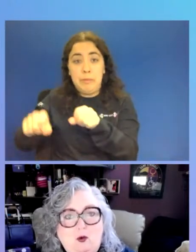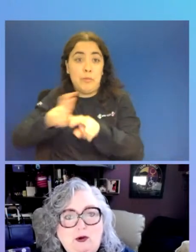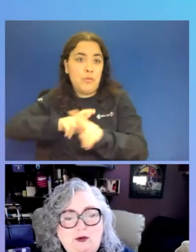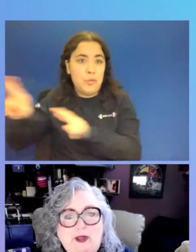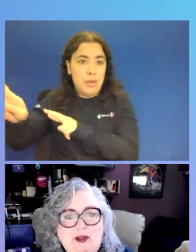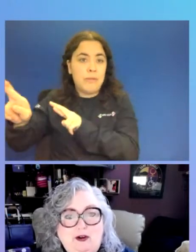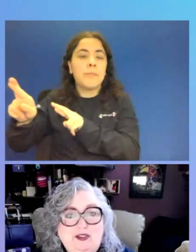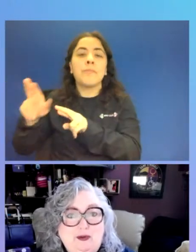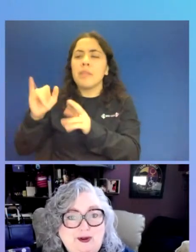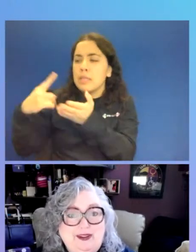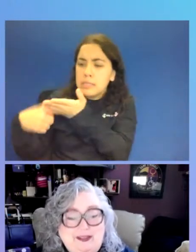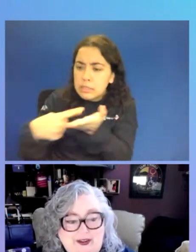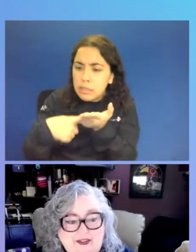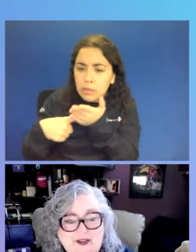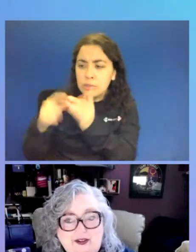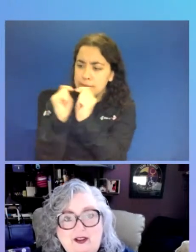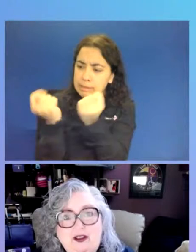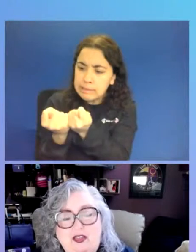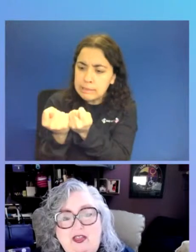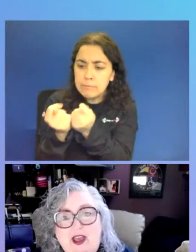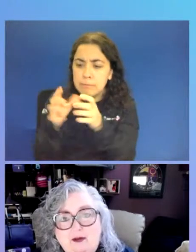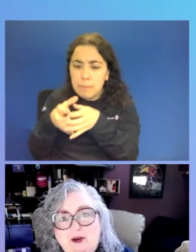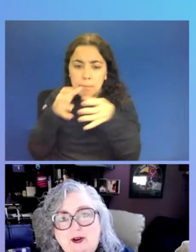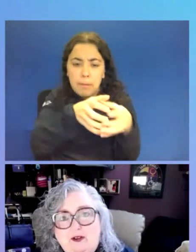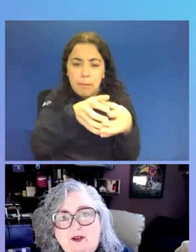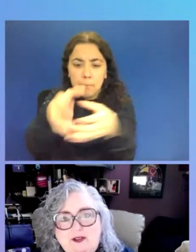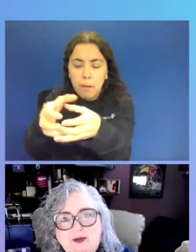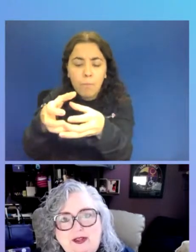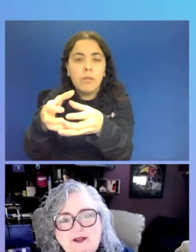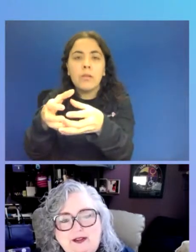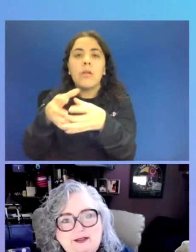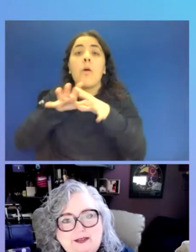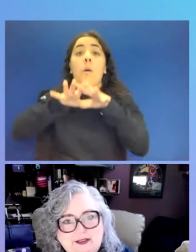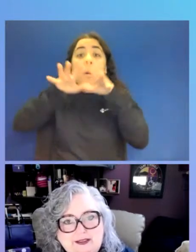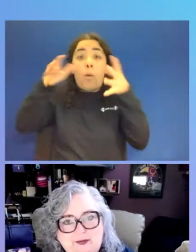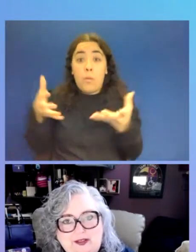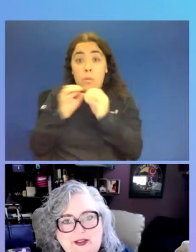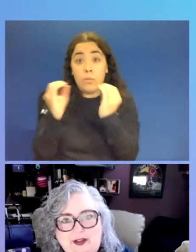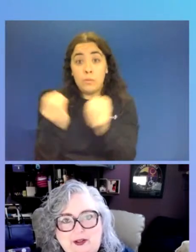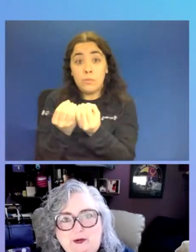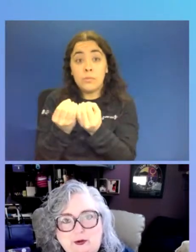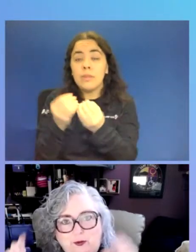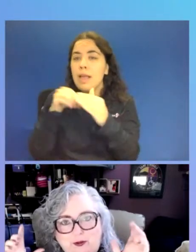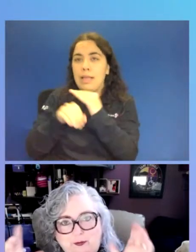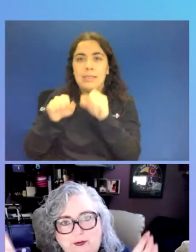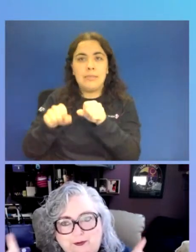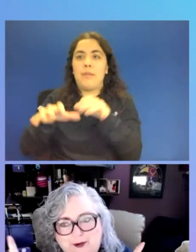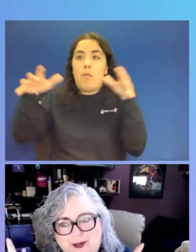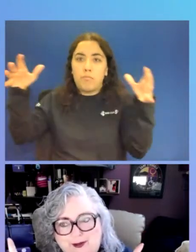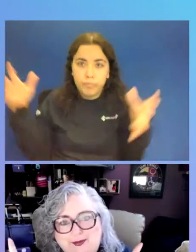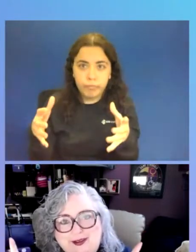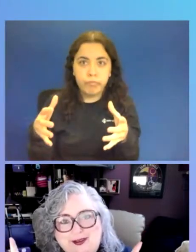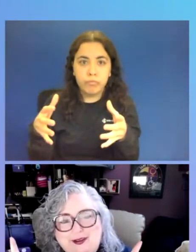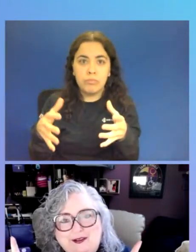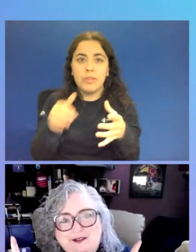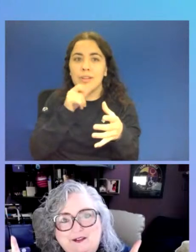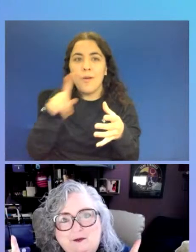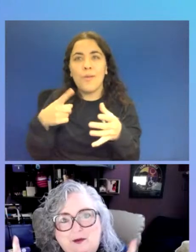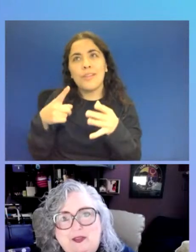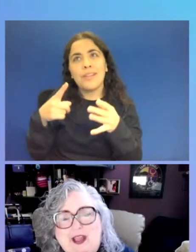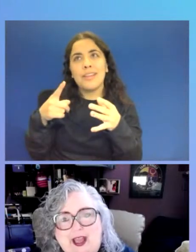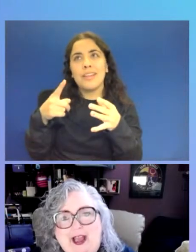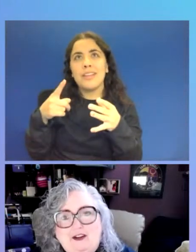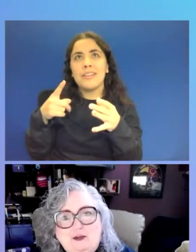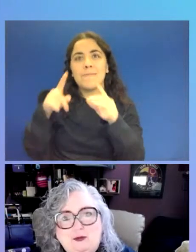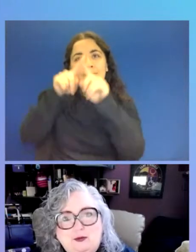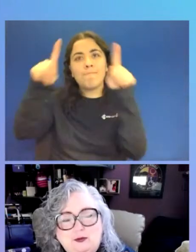become core to who they are as an organization. That return on investment isn't necessarily something that you nail to your wall and put in a frame,